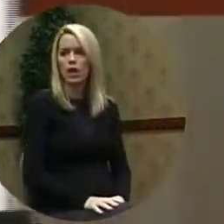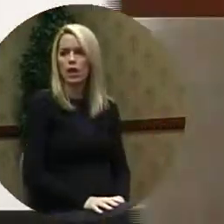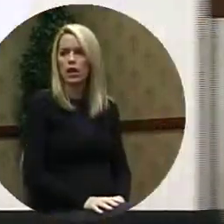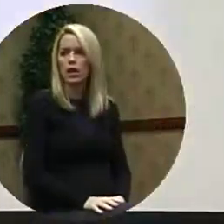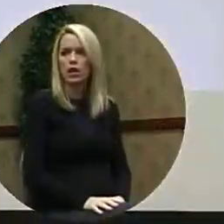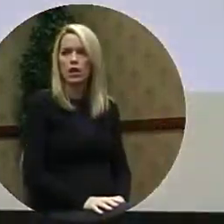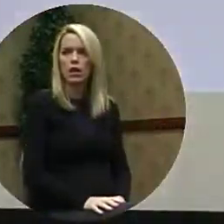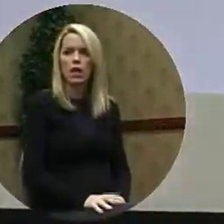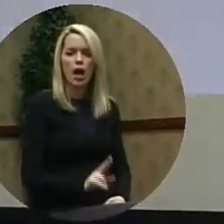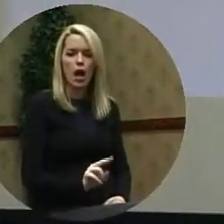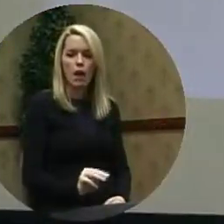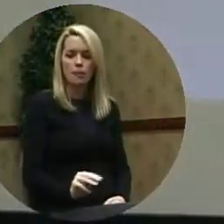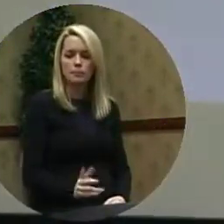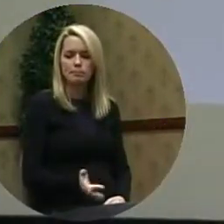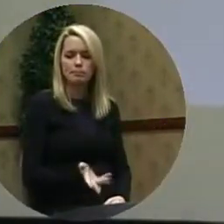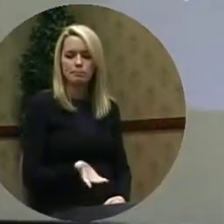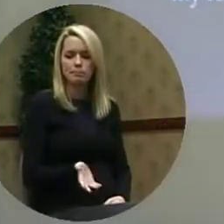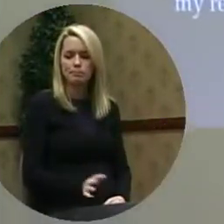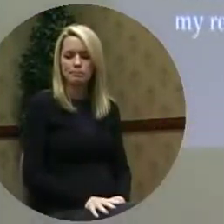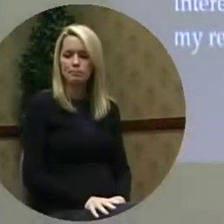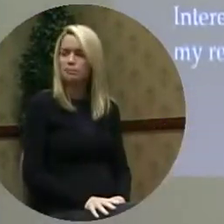limited, okay, so yeah.